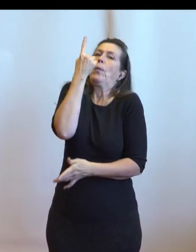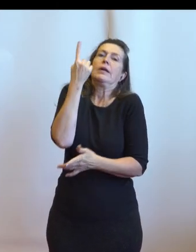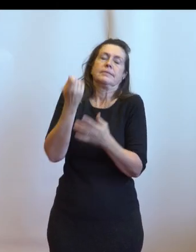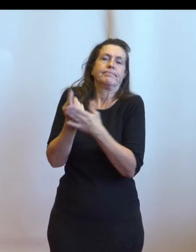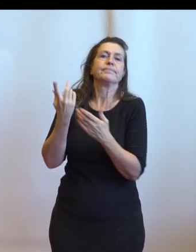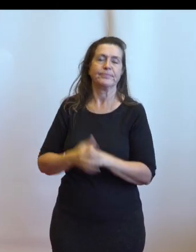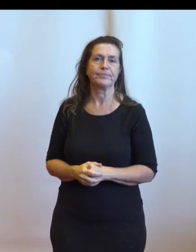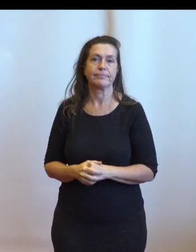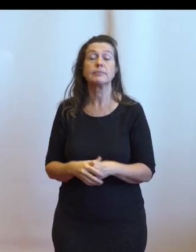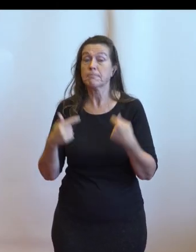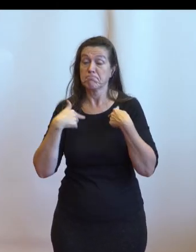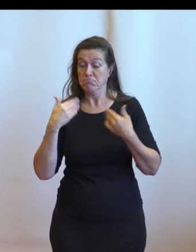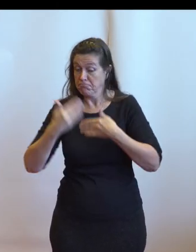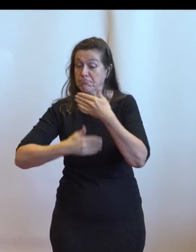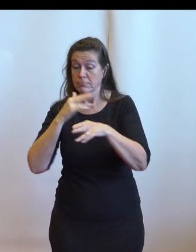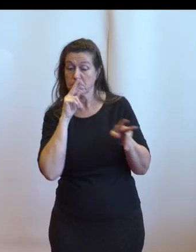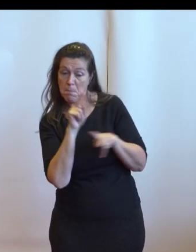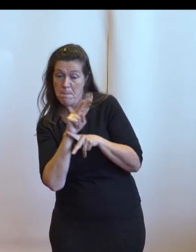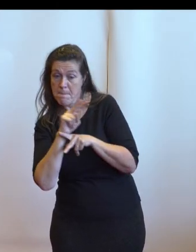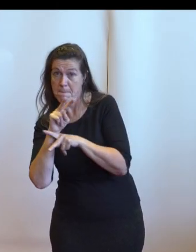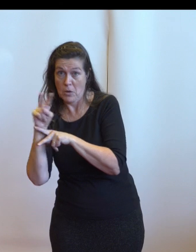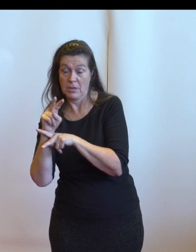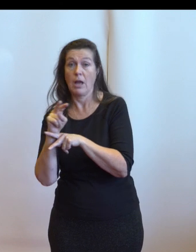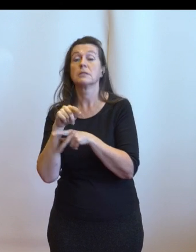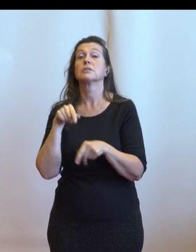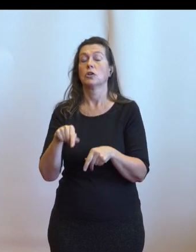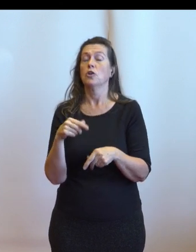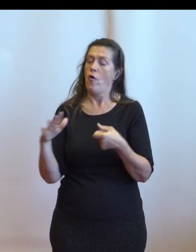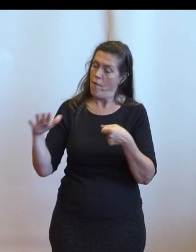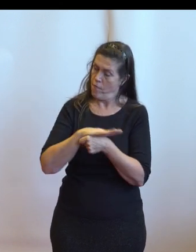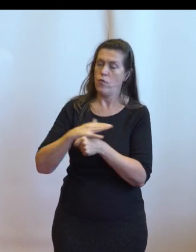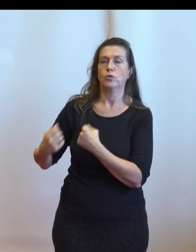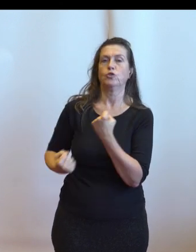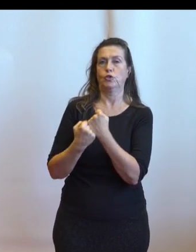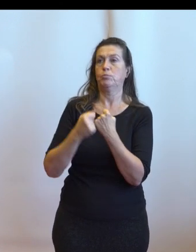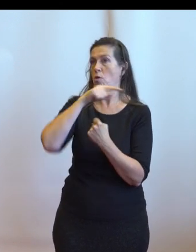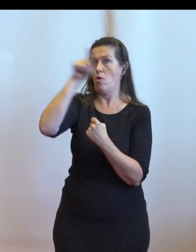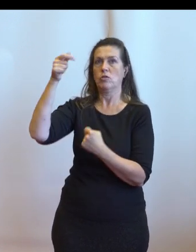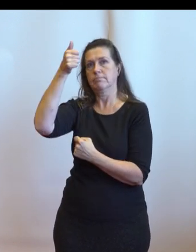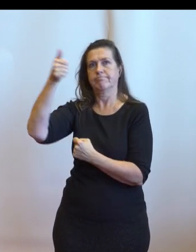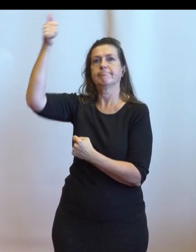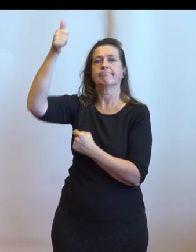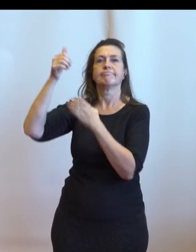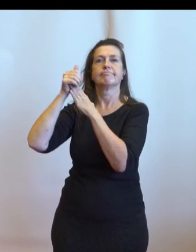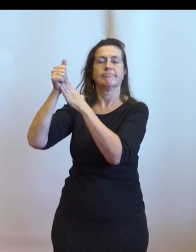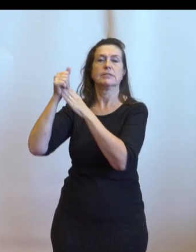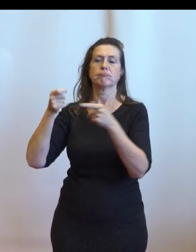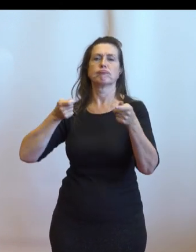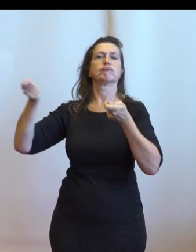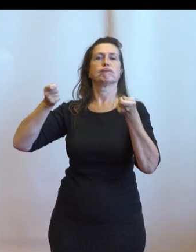and we will continue to monitor in the next few years with full support of the leadership. And it is reported